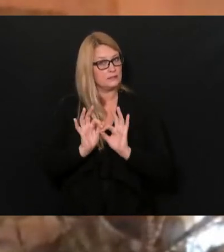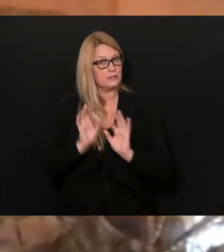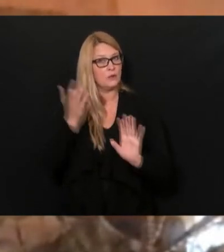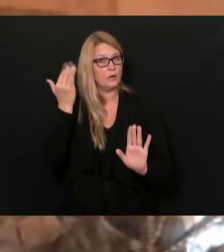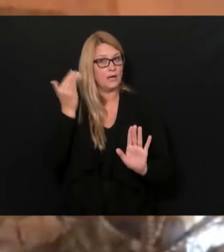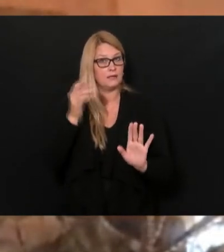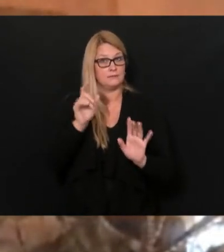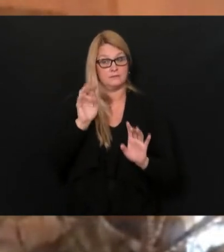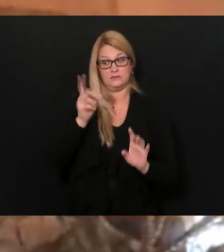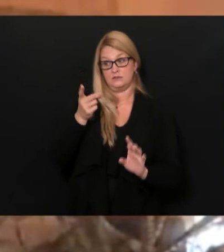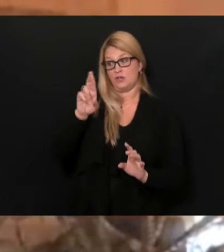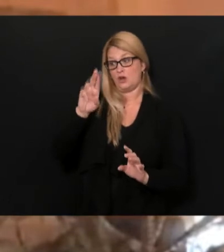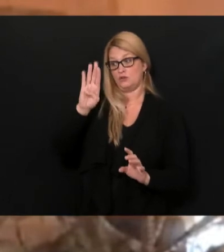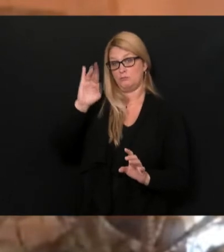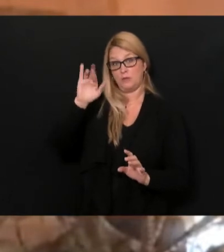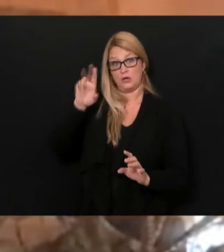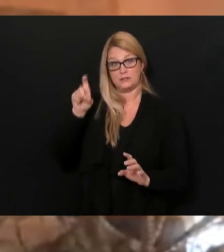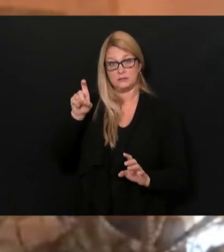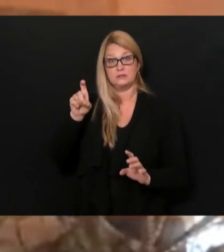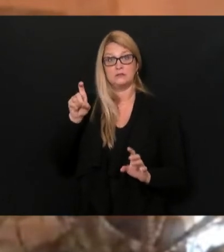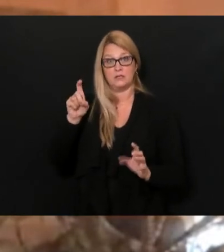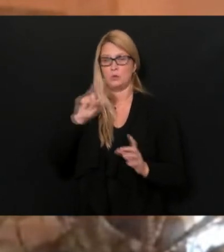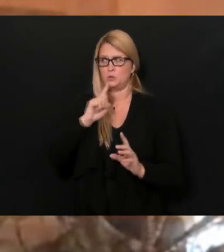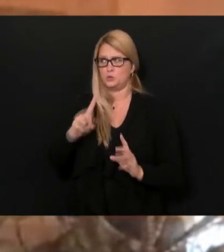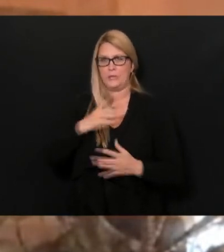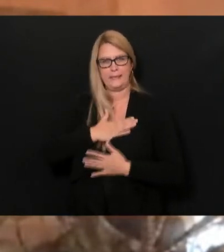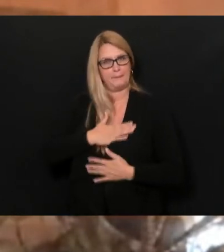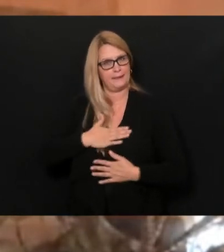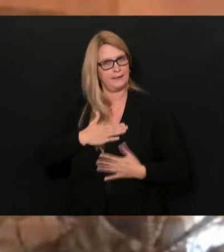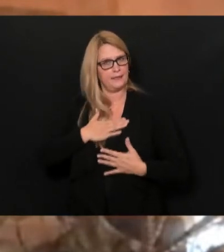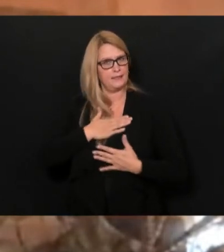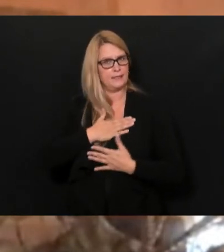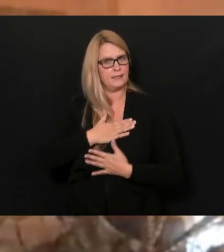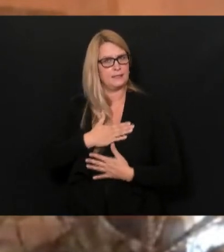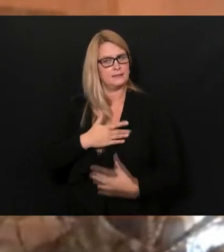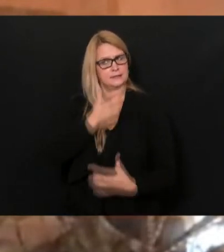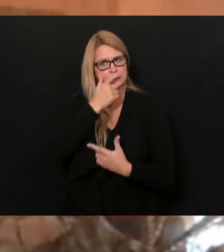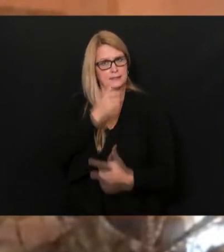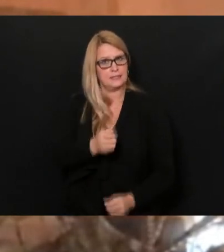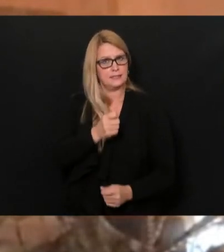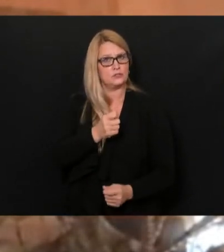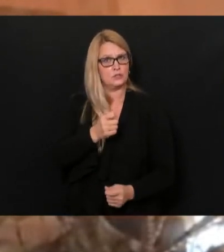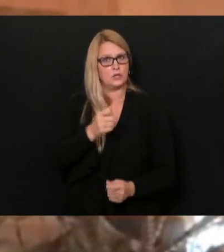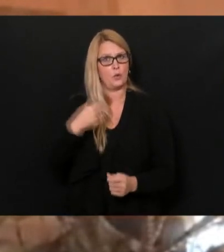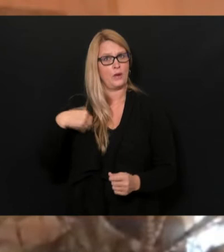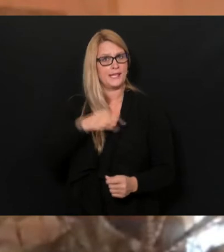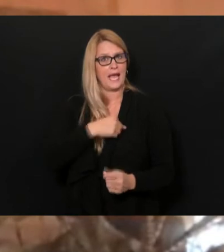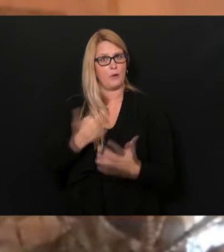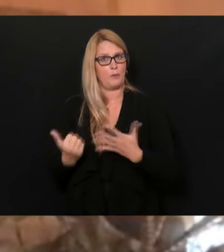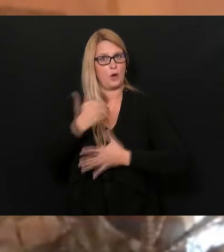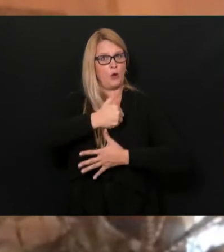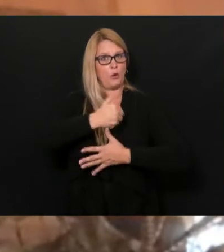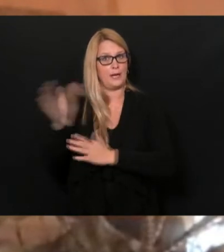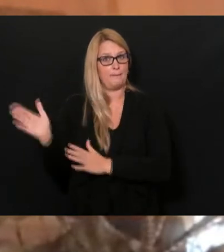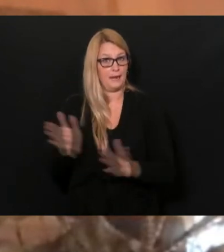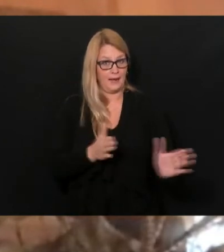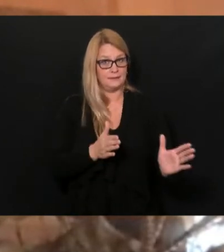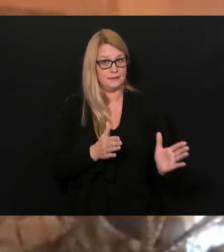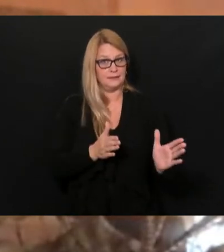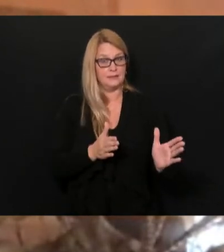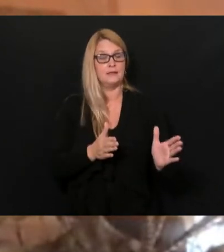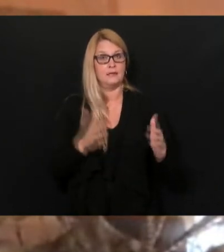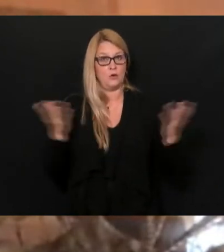Dr. Birx was really pleased about the priority plan that we have come up with and the governor has approved in